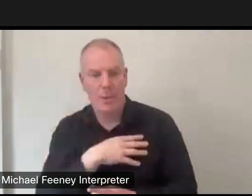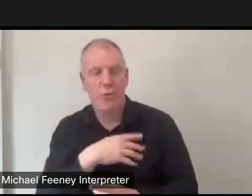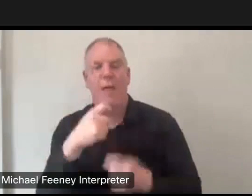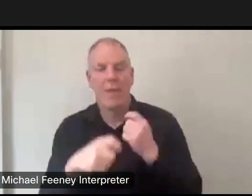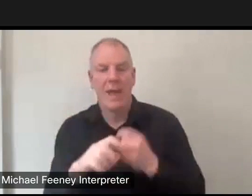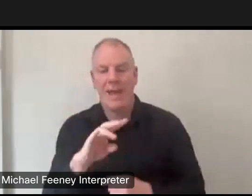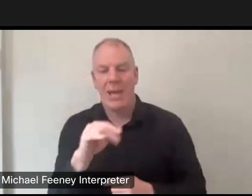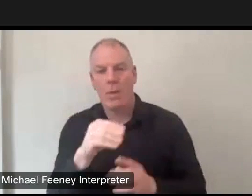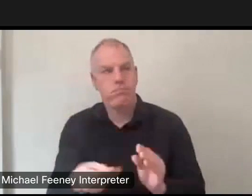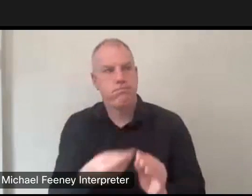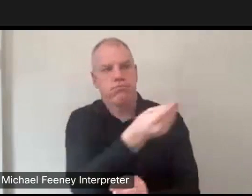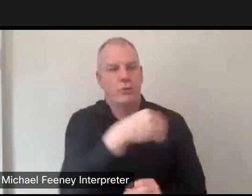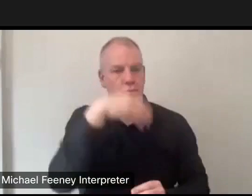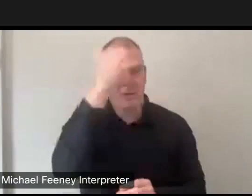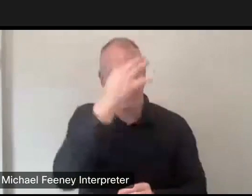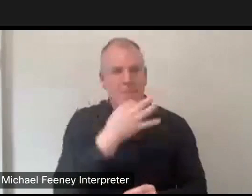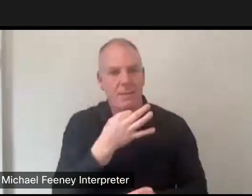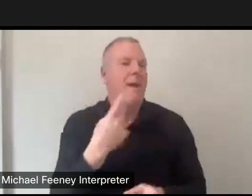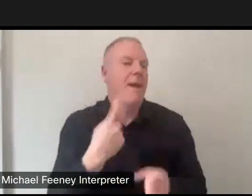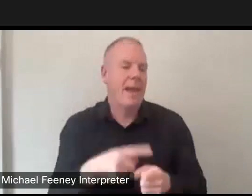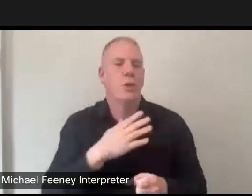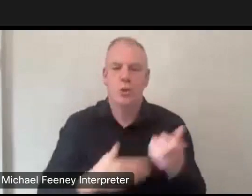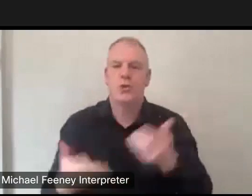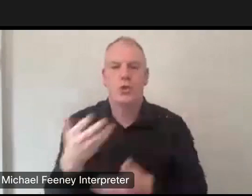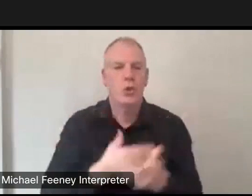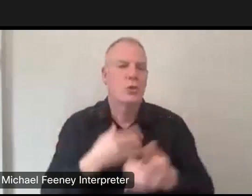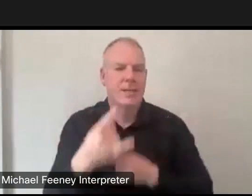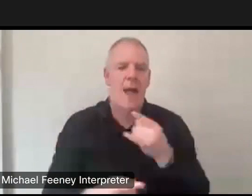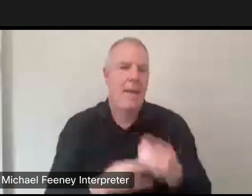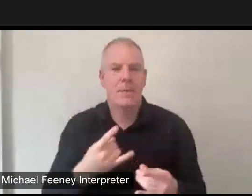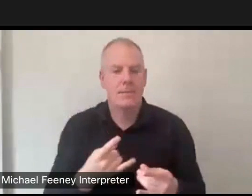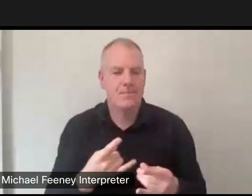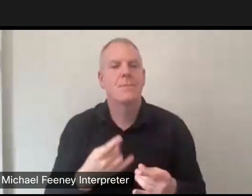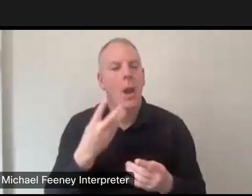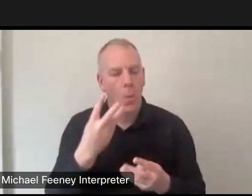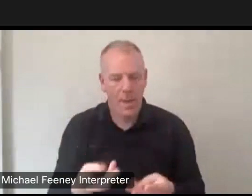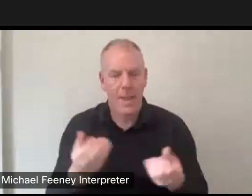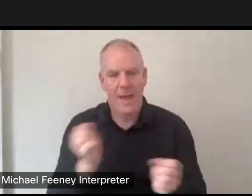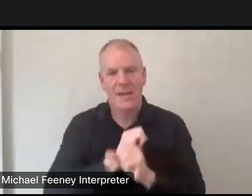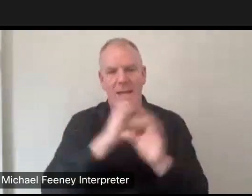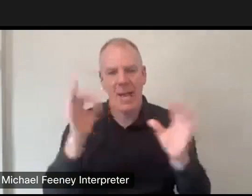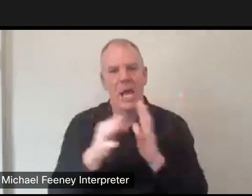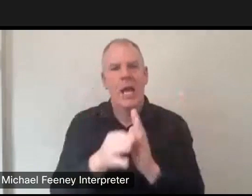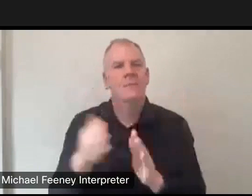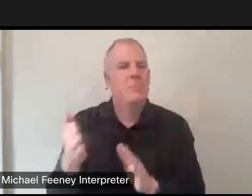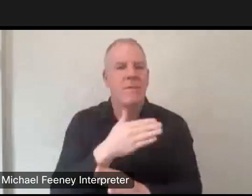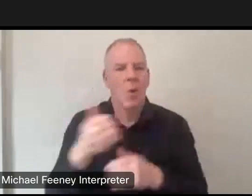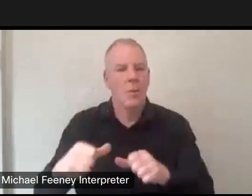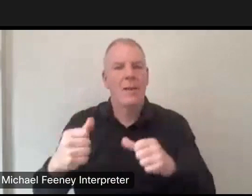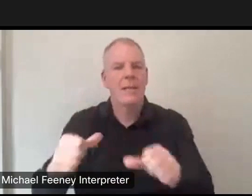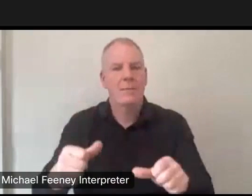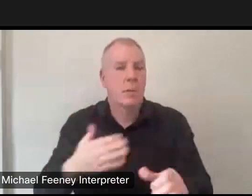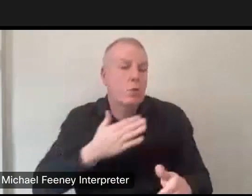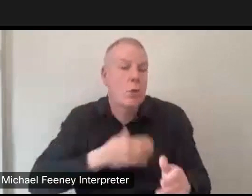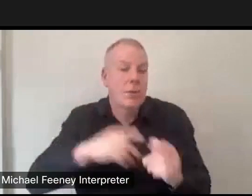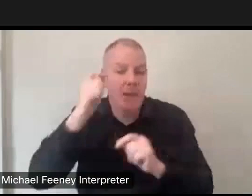So these are just some of the development discussions. So, you know, with the caveat, there will be clear guidance by the time commencement comes, but this is the thinking at the